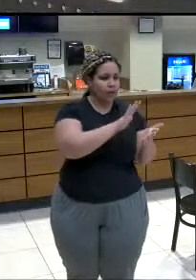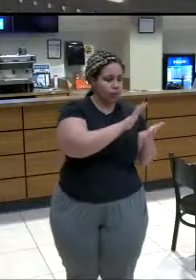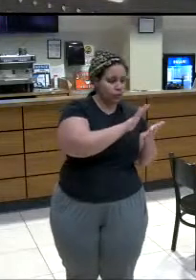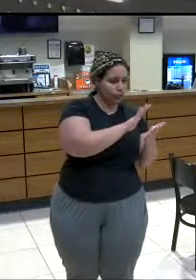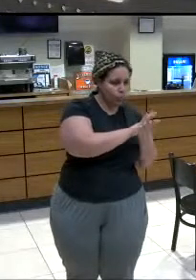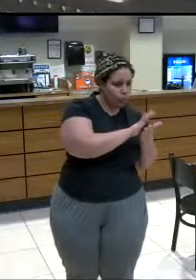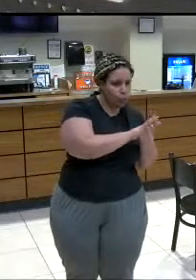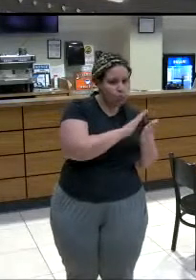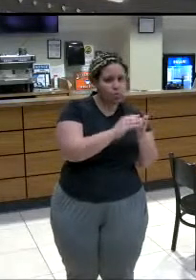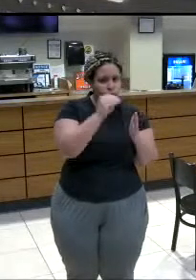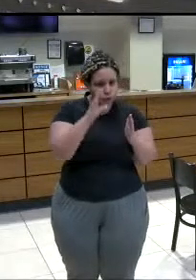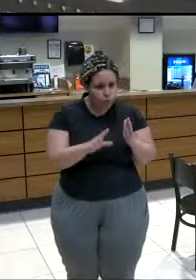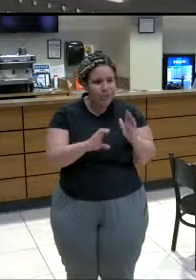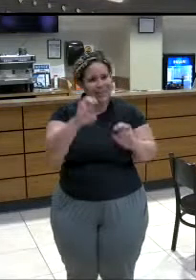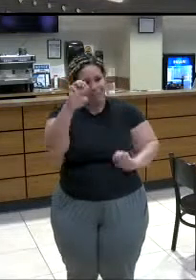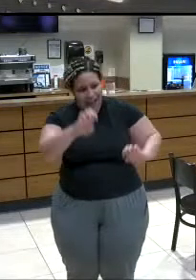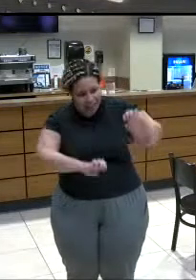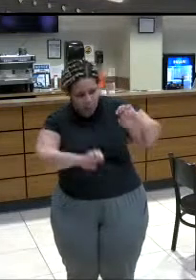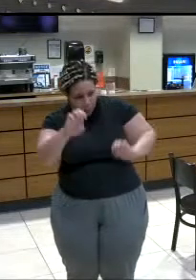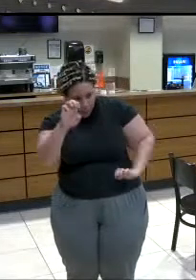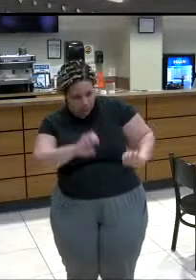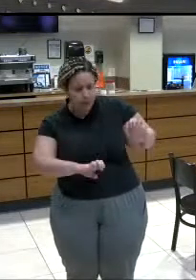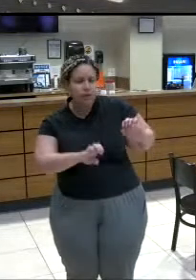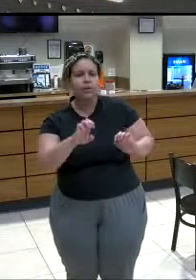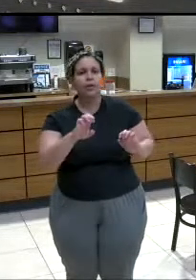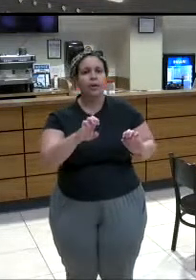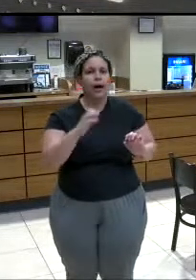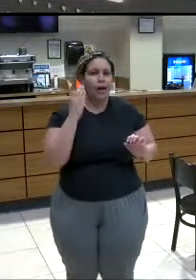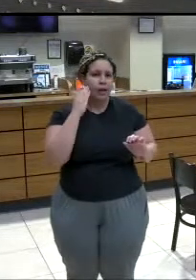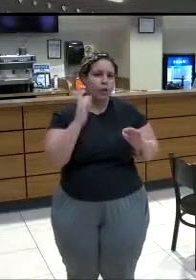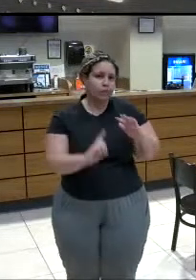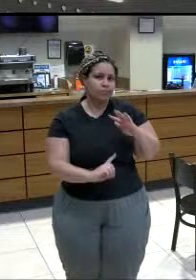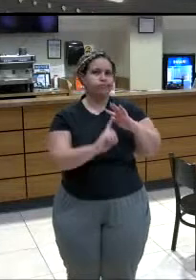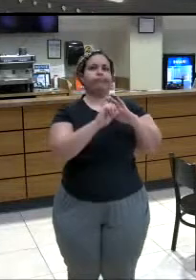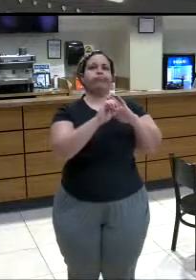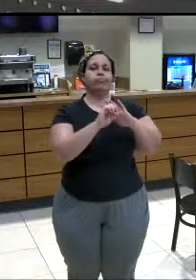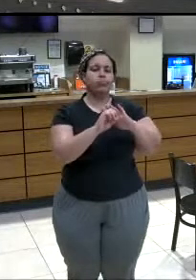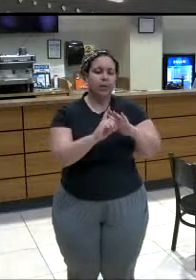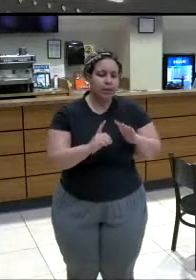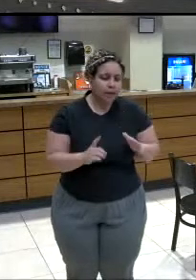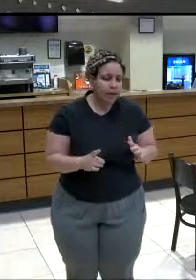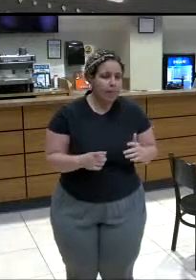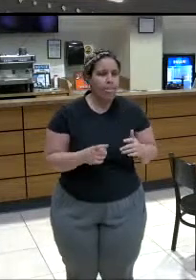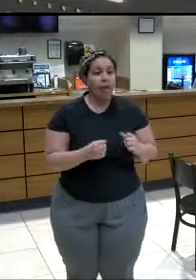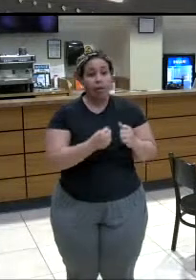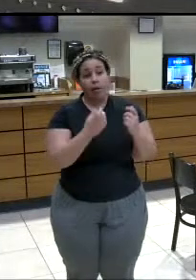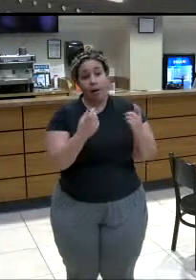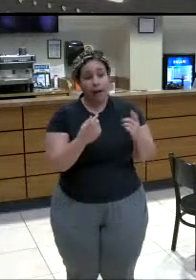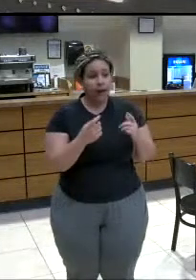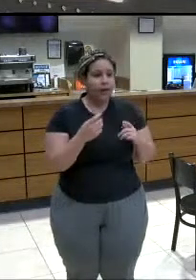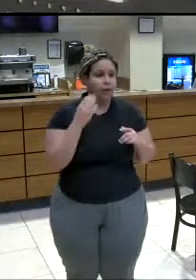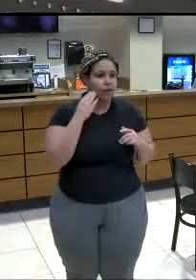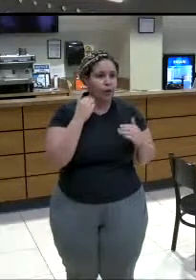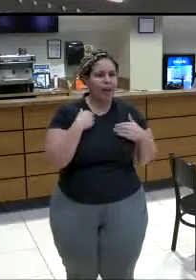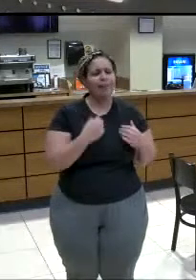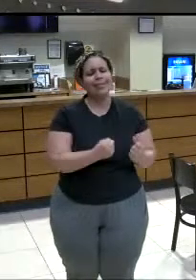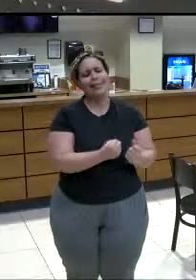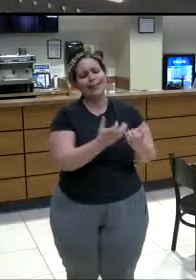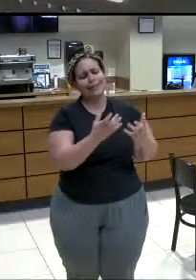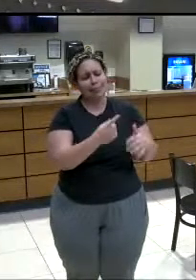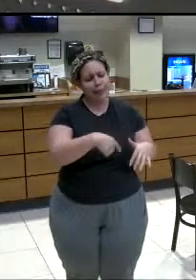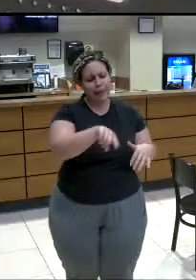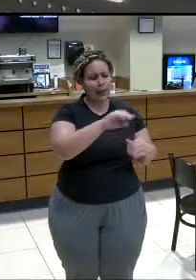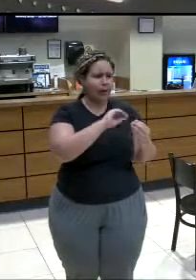are evaluated. So I know that those come up a lot, and there are ones that are easy to sort of pull and say, oh, we have this many children who are